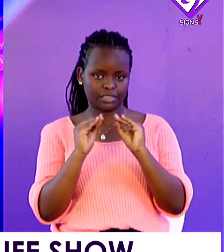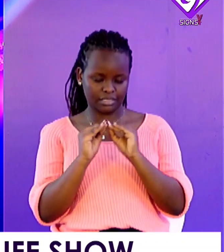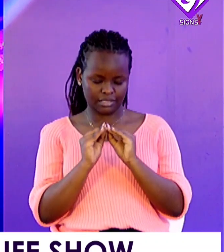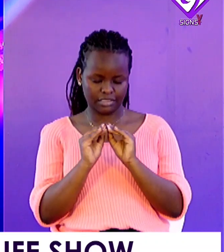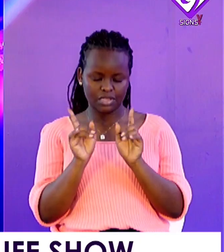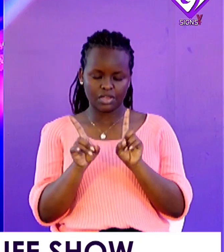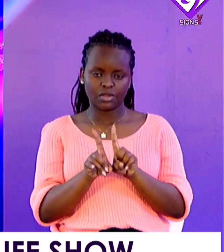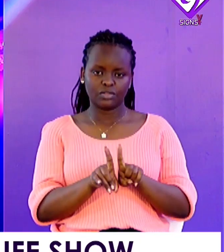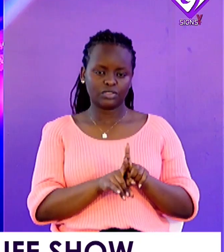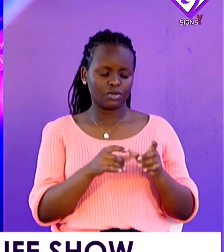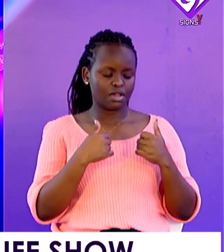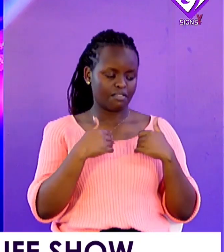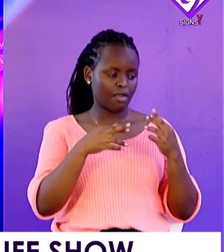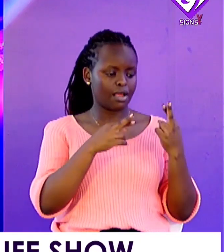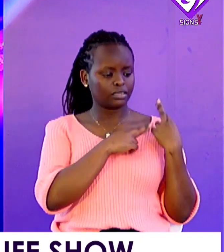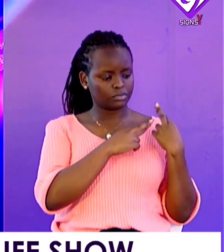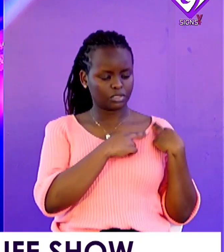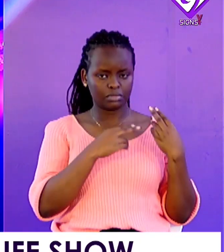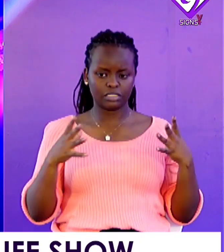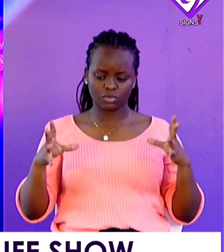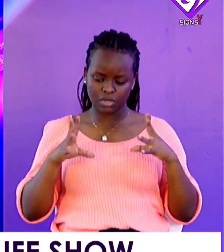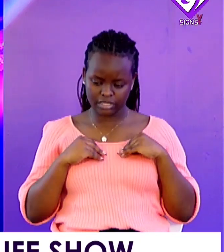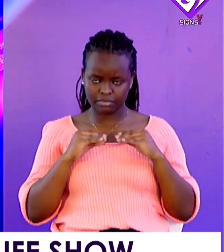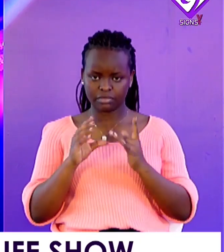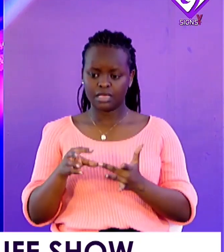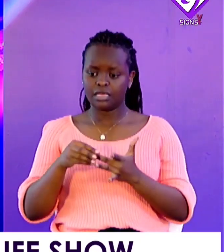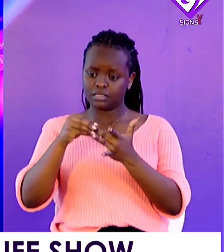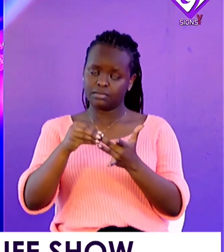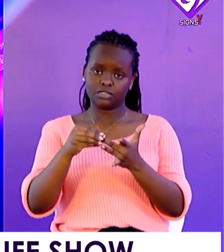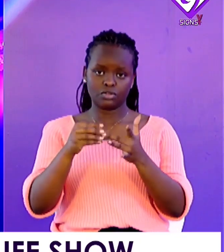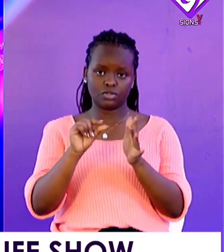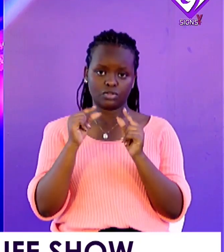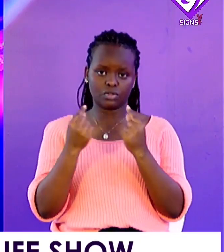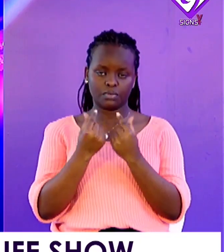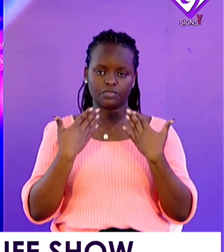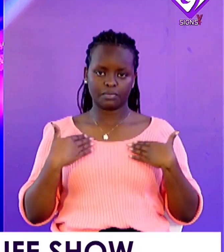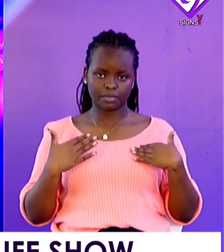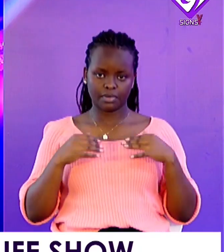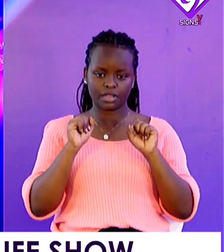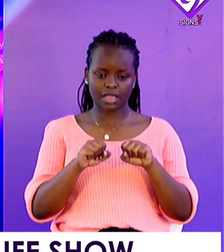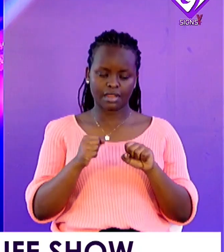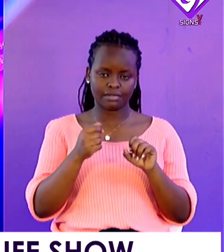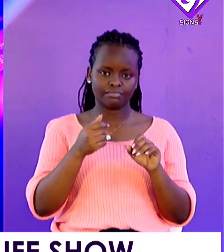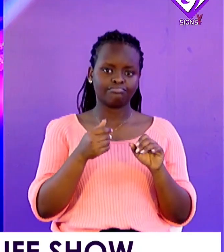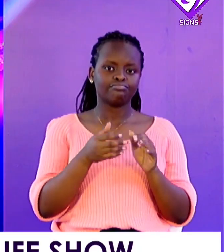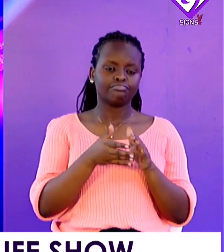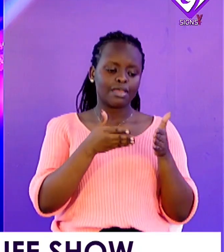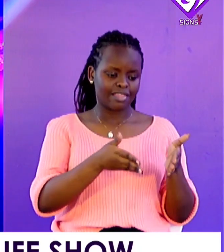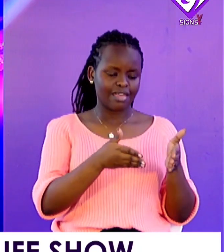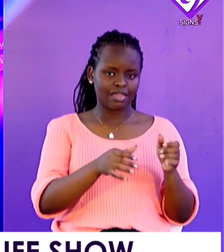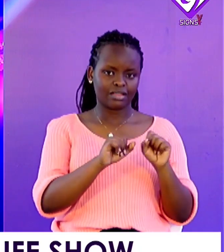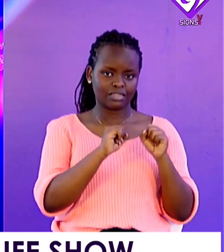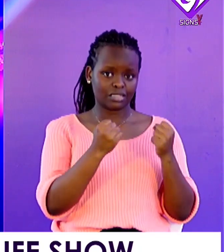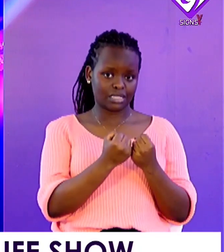have a role to embrace the special group of people, that they can be part of the society and they may